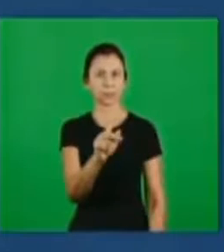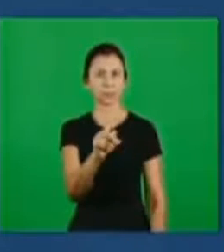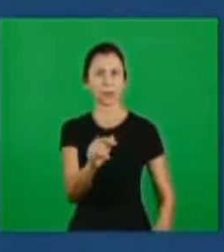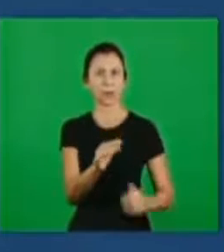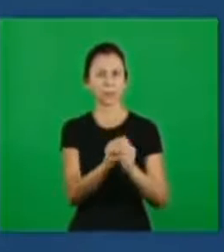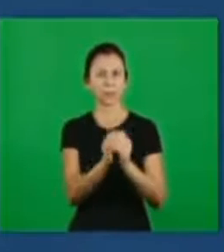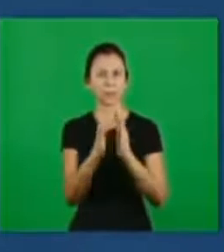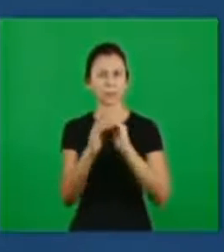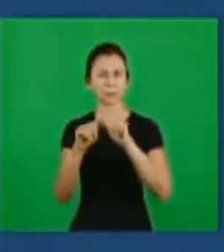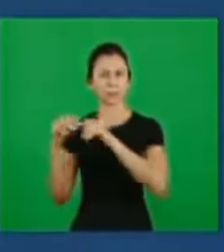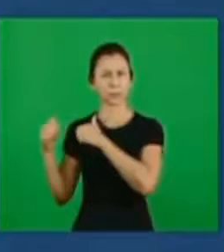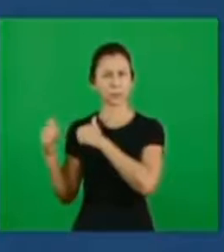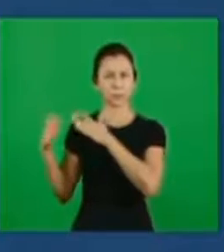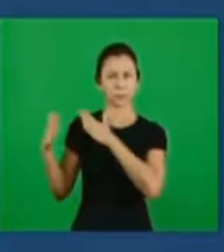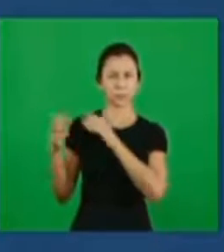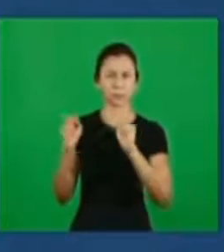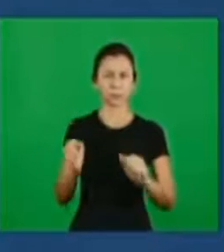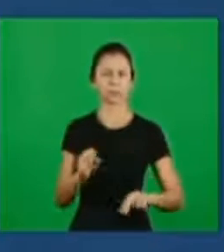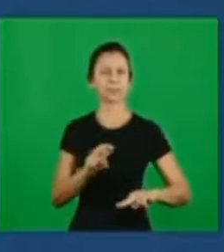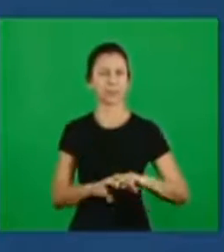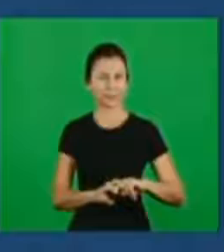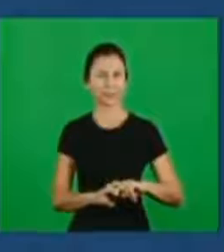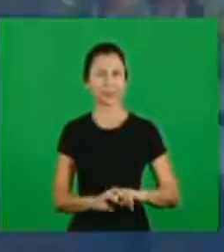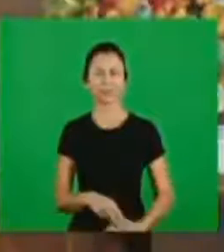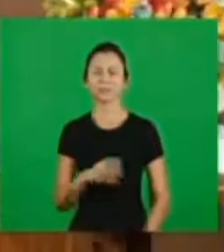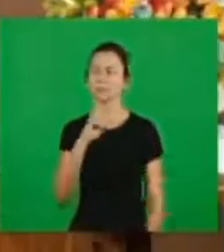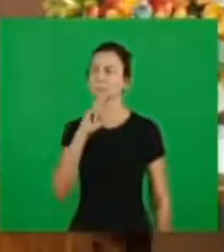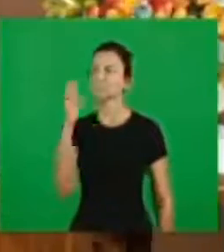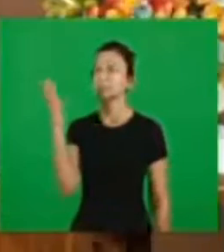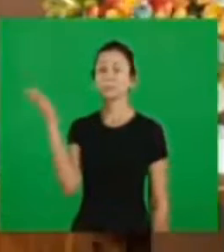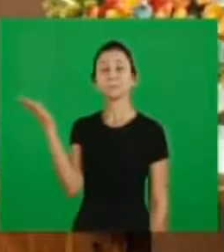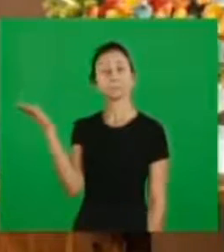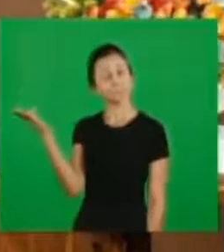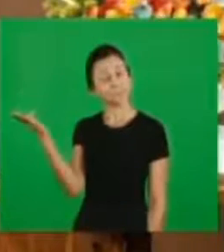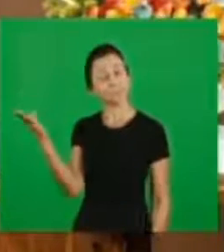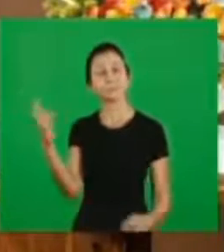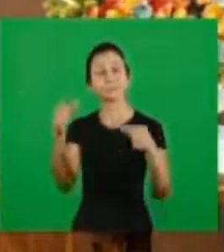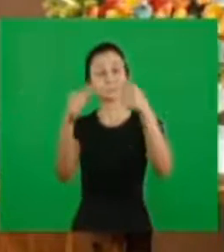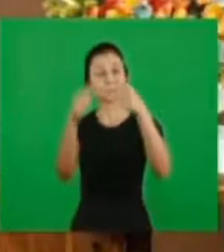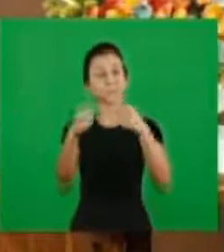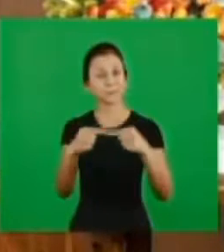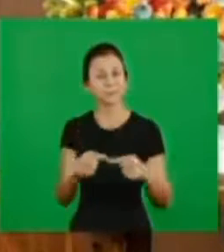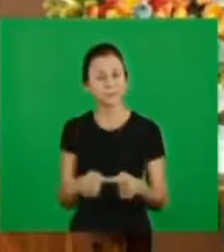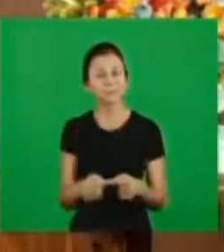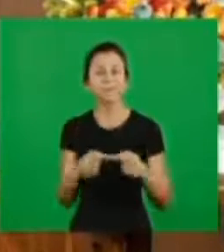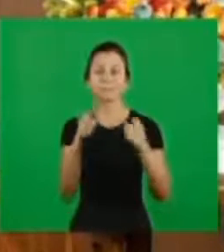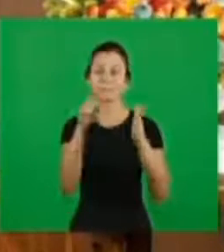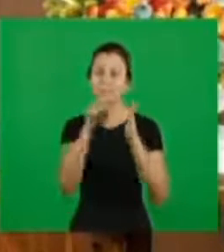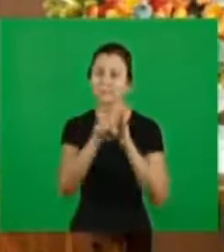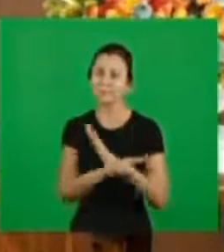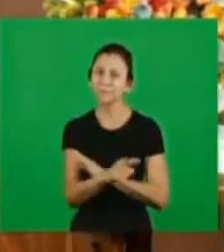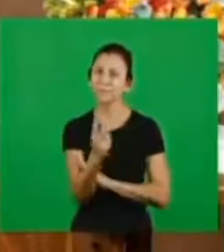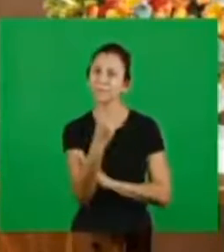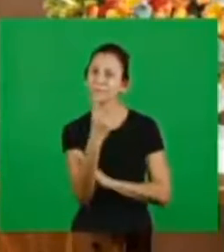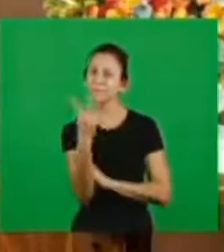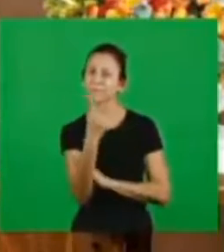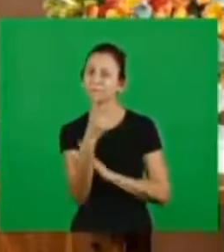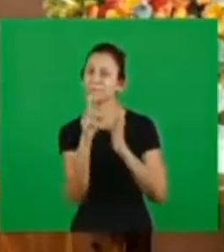Amen. Now the church may sit down. And so here's our answer related to